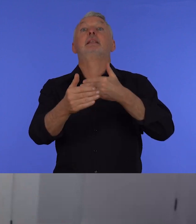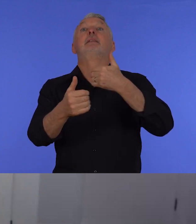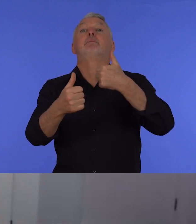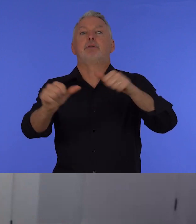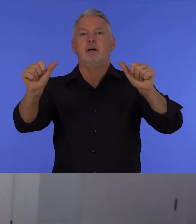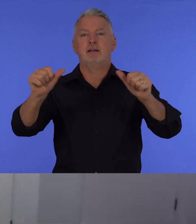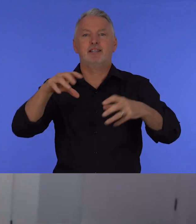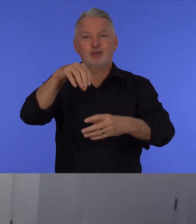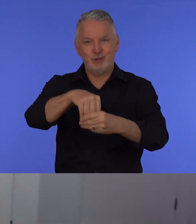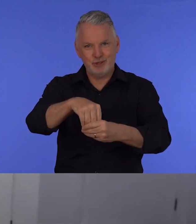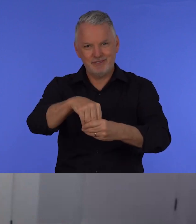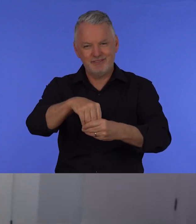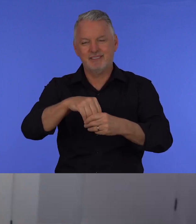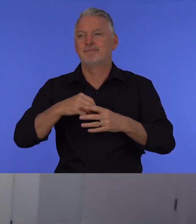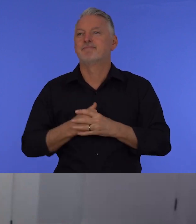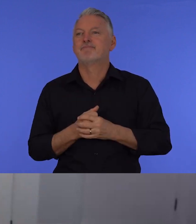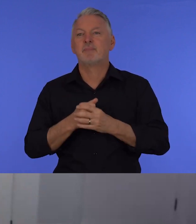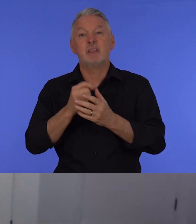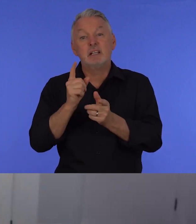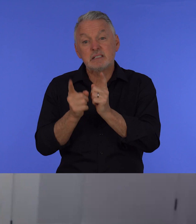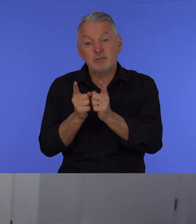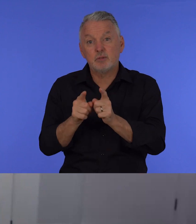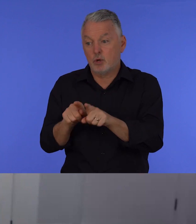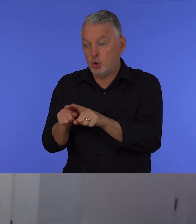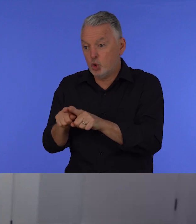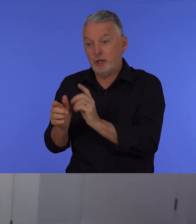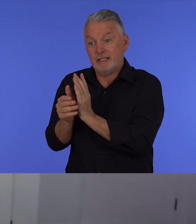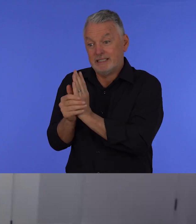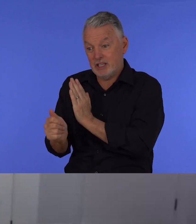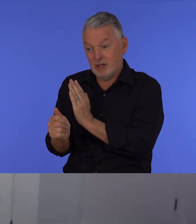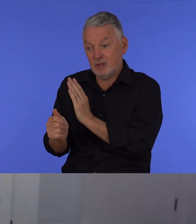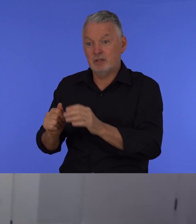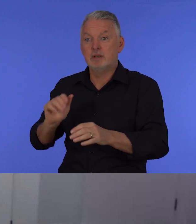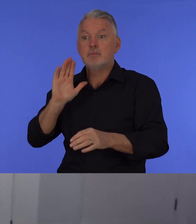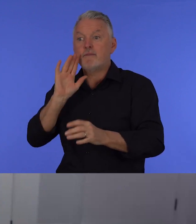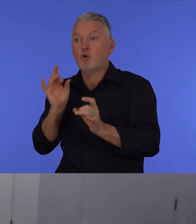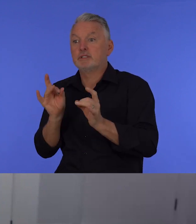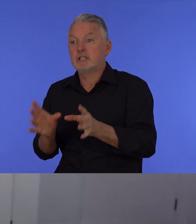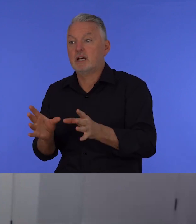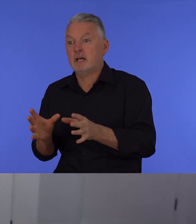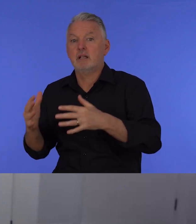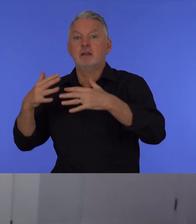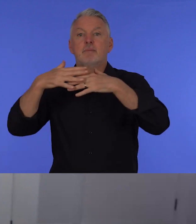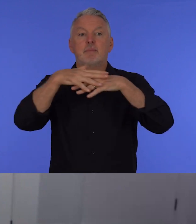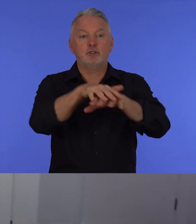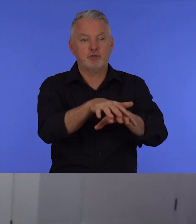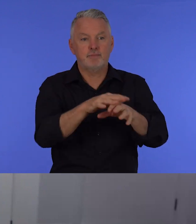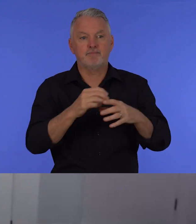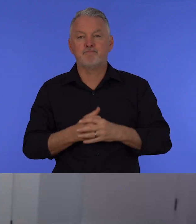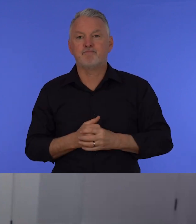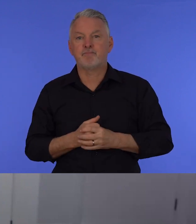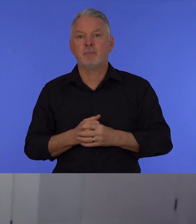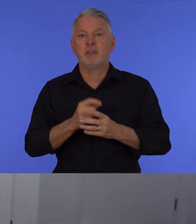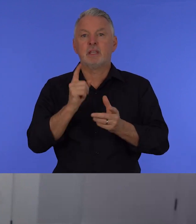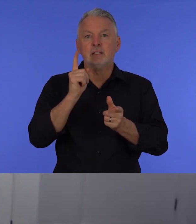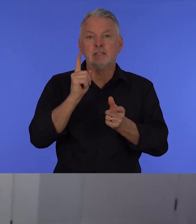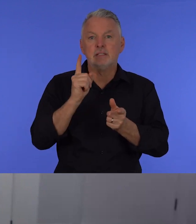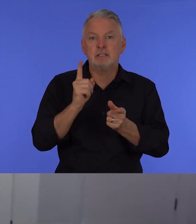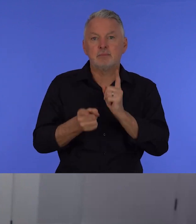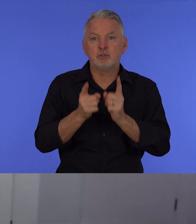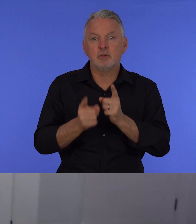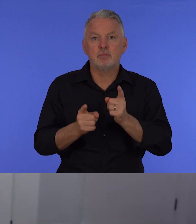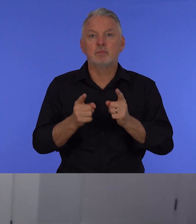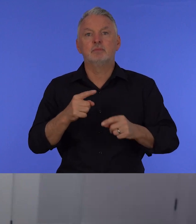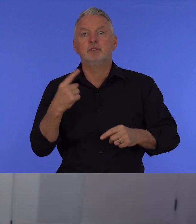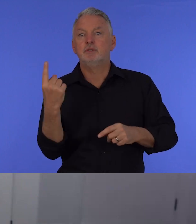stepping stone. And we are talking about steps towards inclusion, and for some people it might be around, you know, learning a skill before they do move over